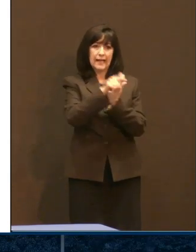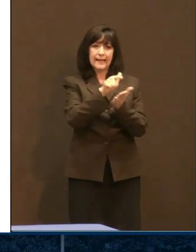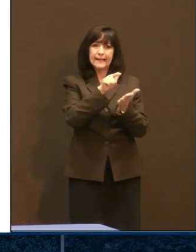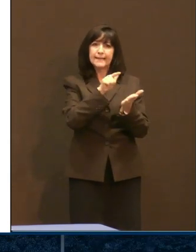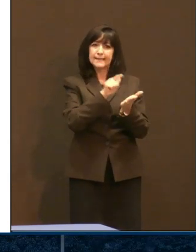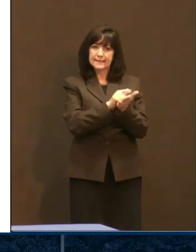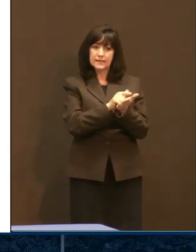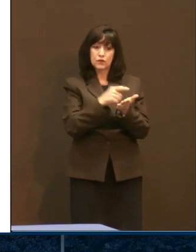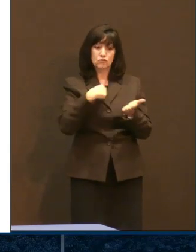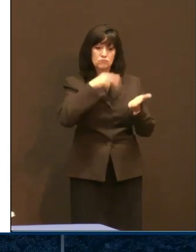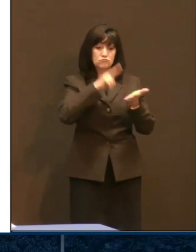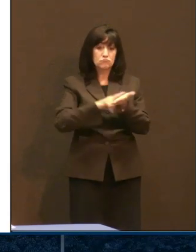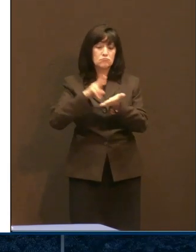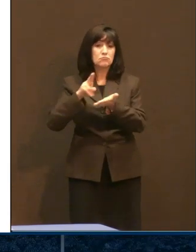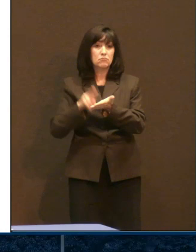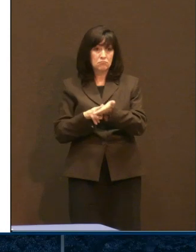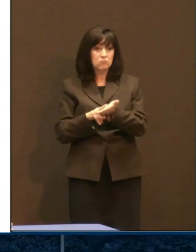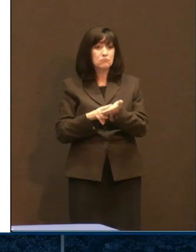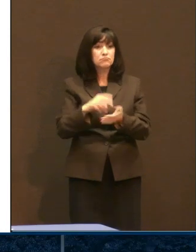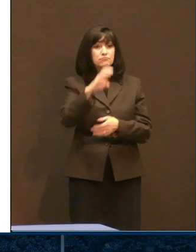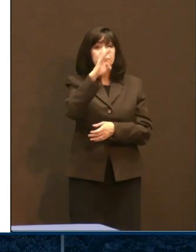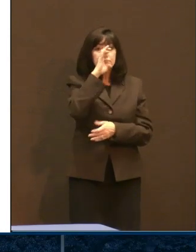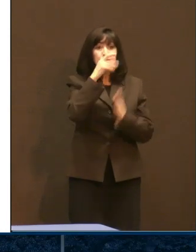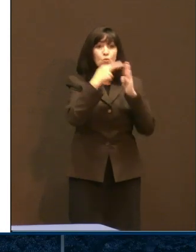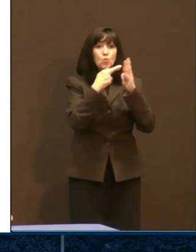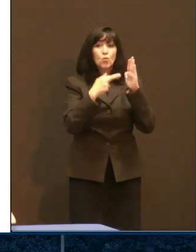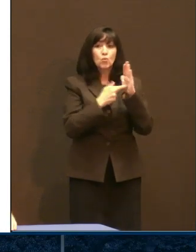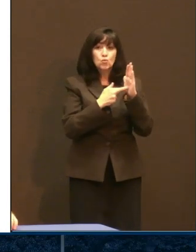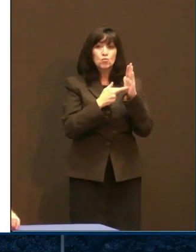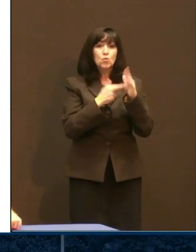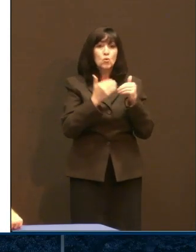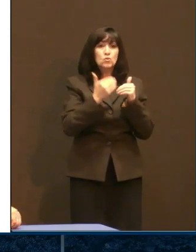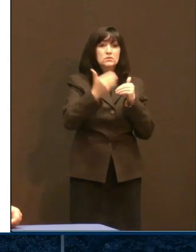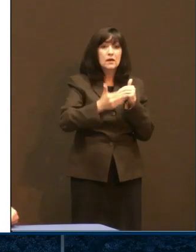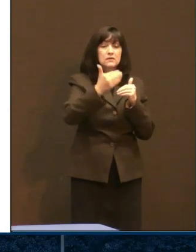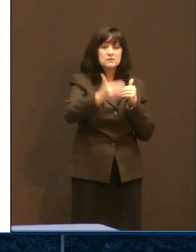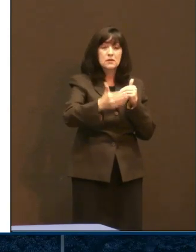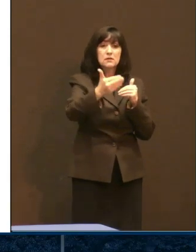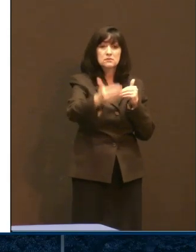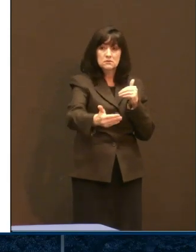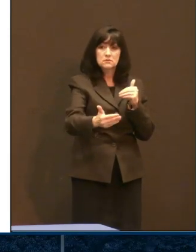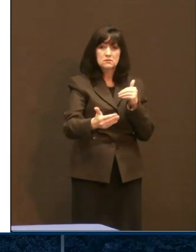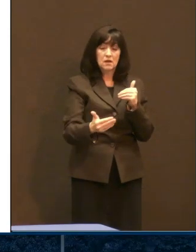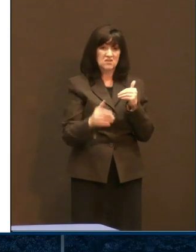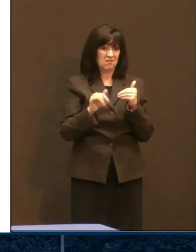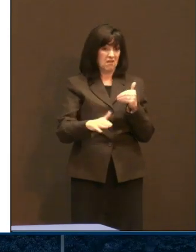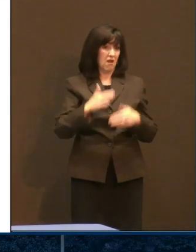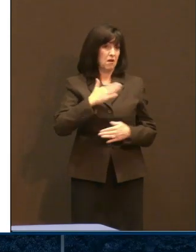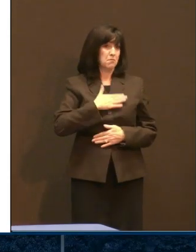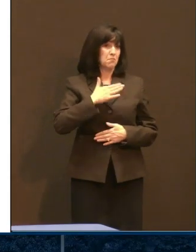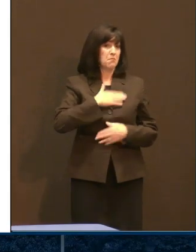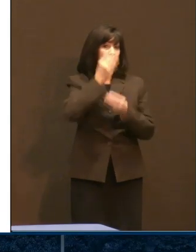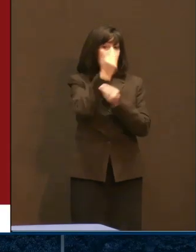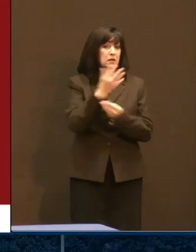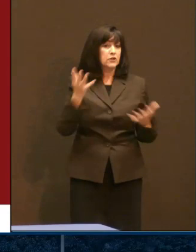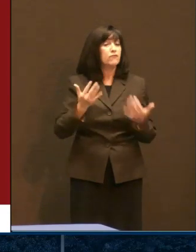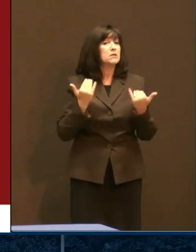and Alex in particular. So that's all I have in the deck. Look forward to your questions and turn it over to Dr. Rattay.